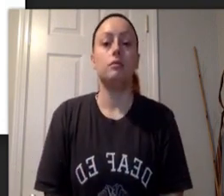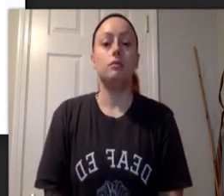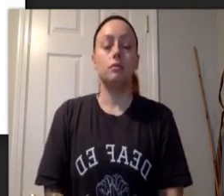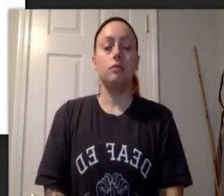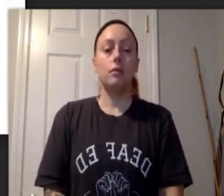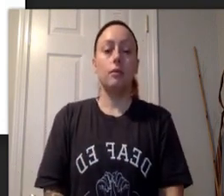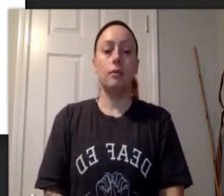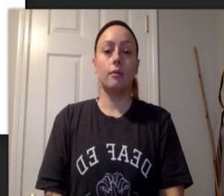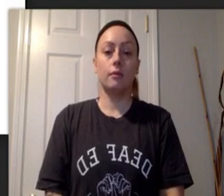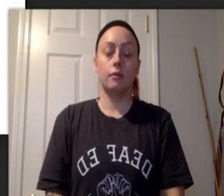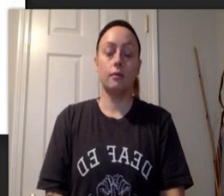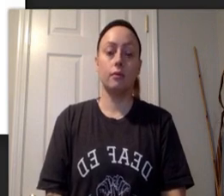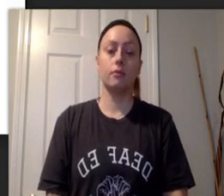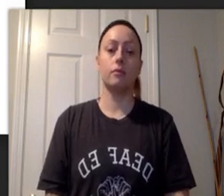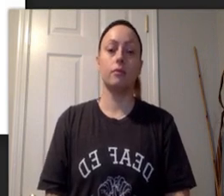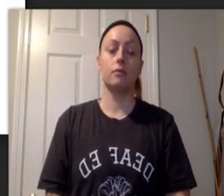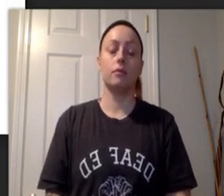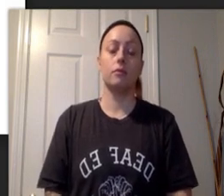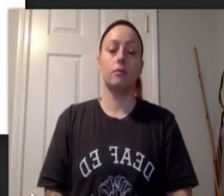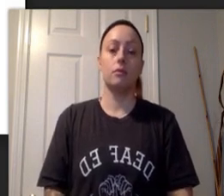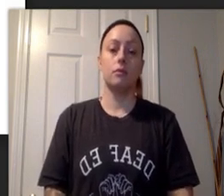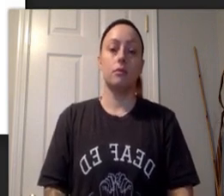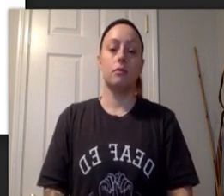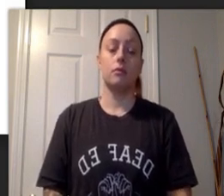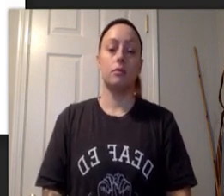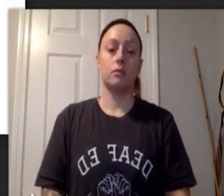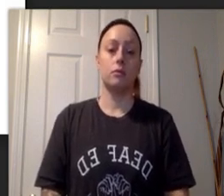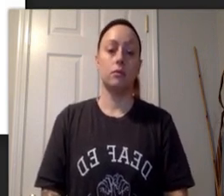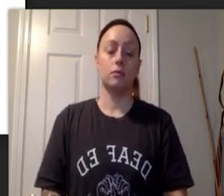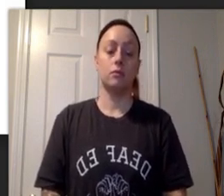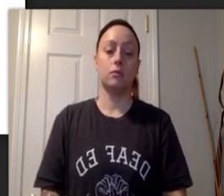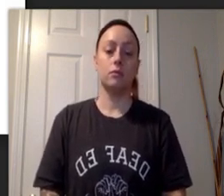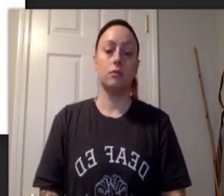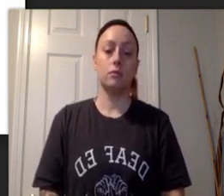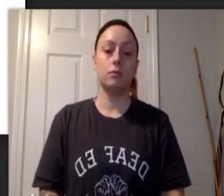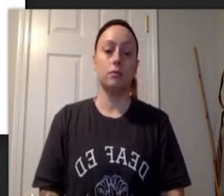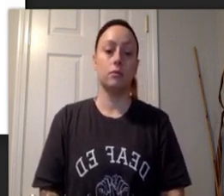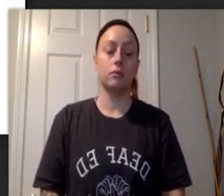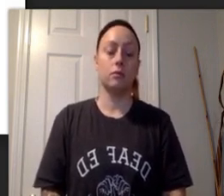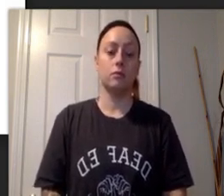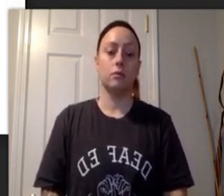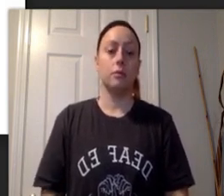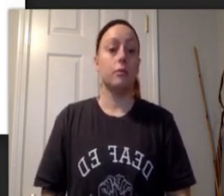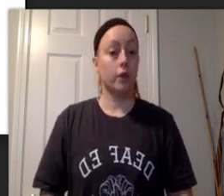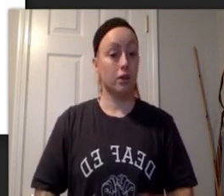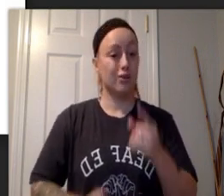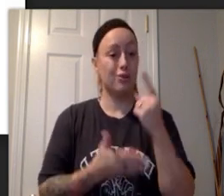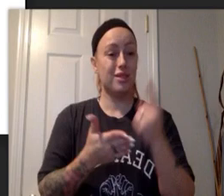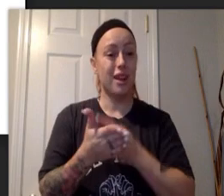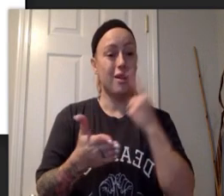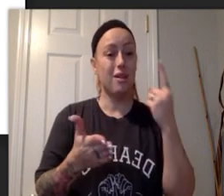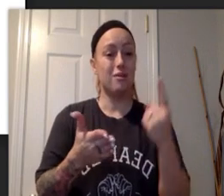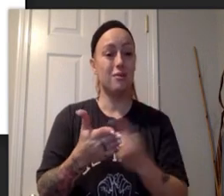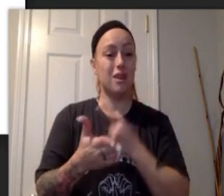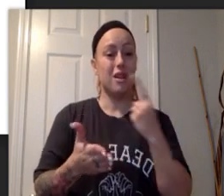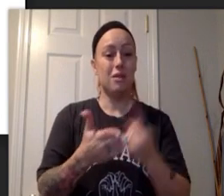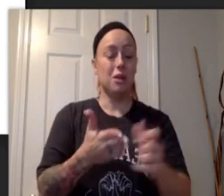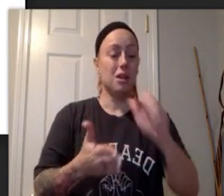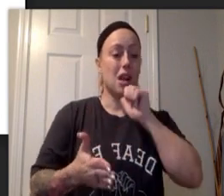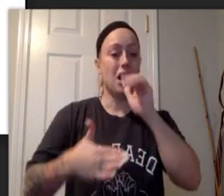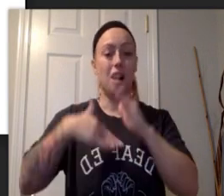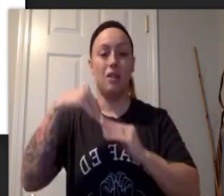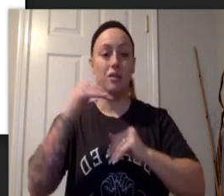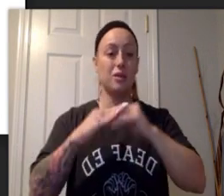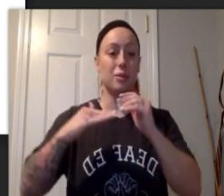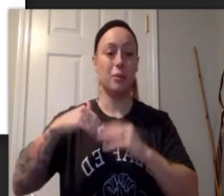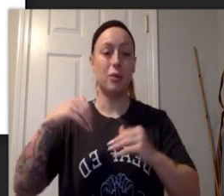people who are responding to a dead friend, family member, or even stranger do not feel comfortable. Like 2 minutes is a long time. So